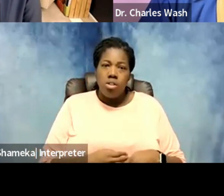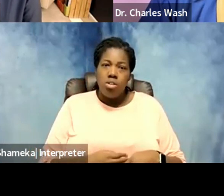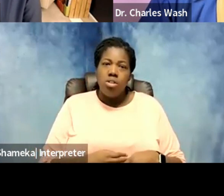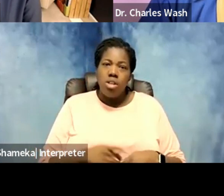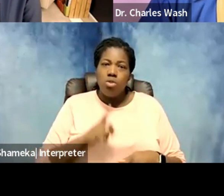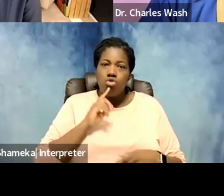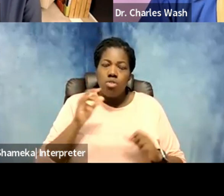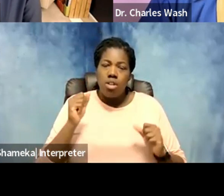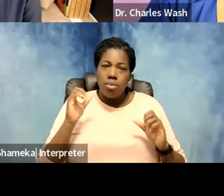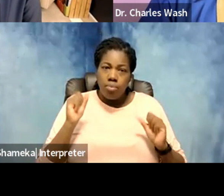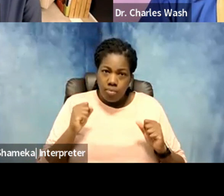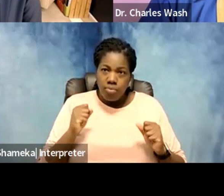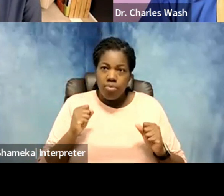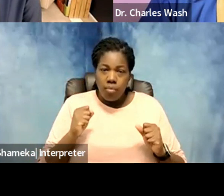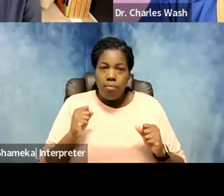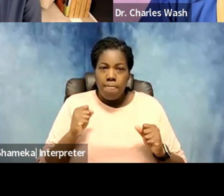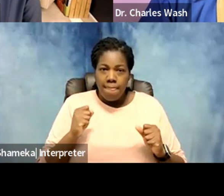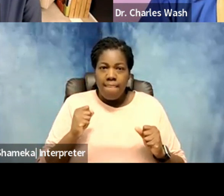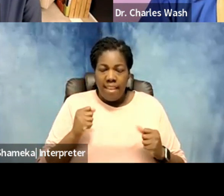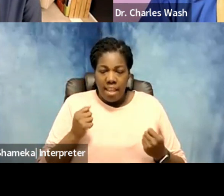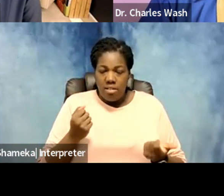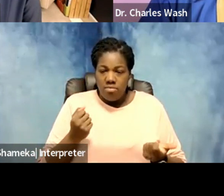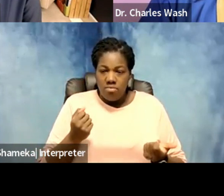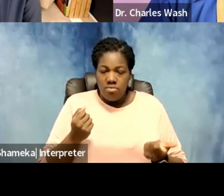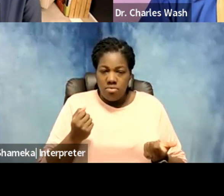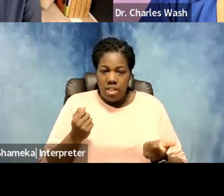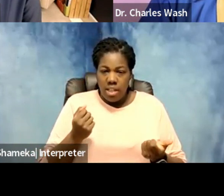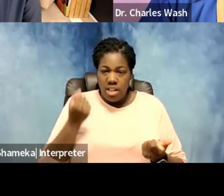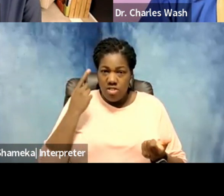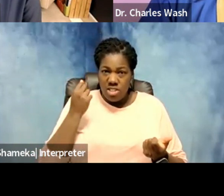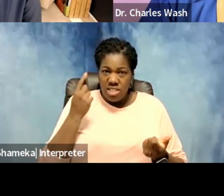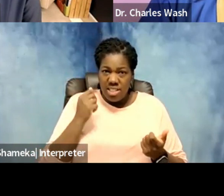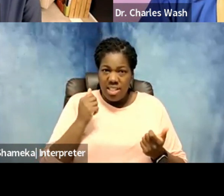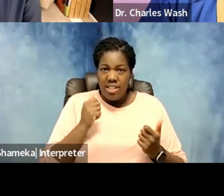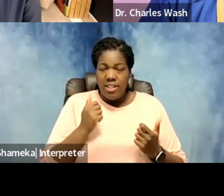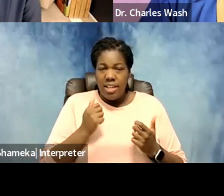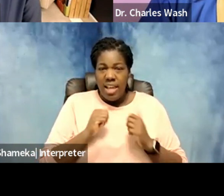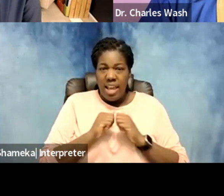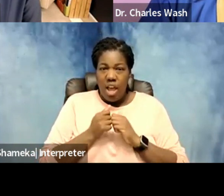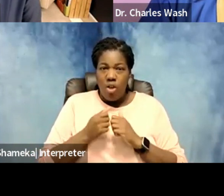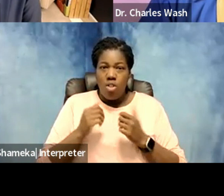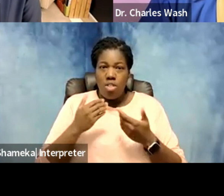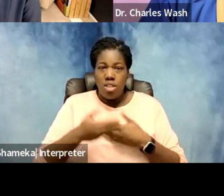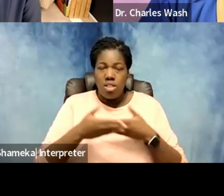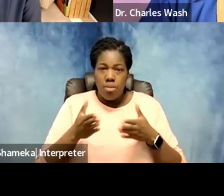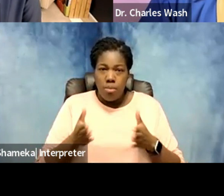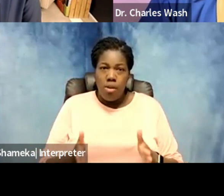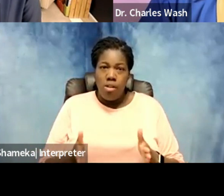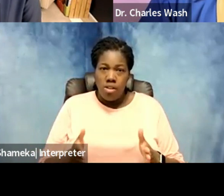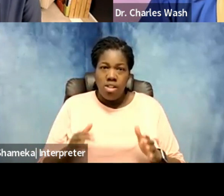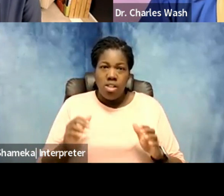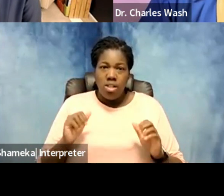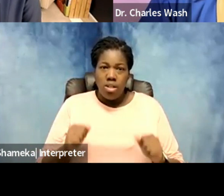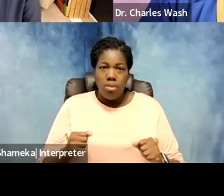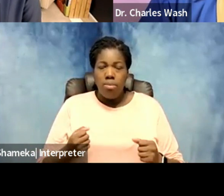just amazing. And then taking that and realizing how these boxes can span across two